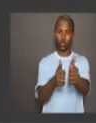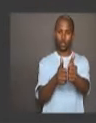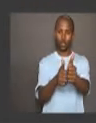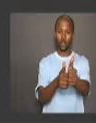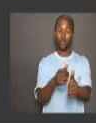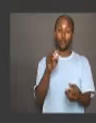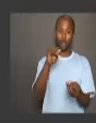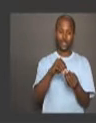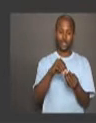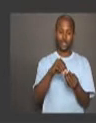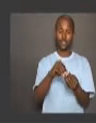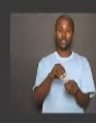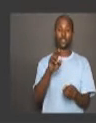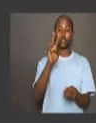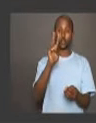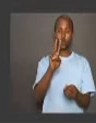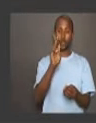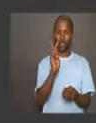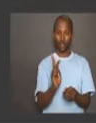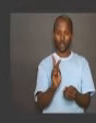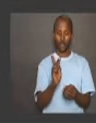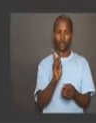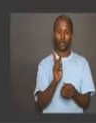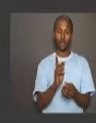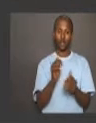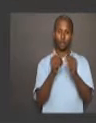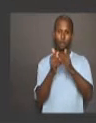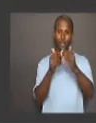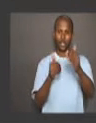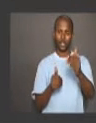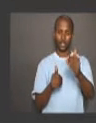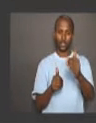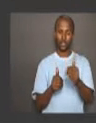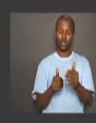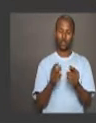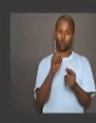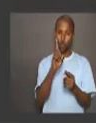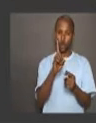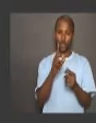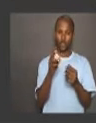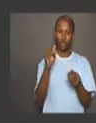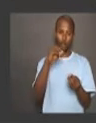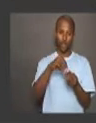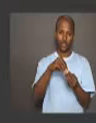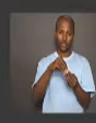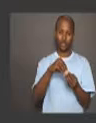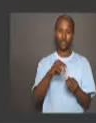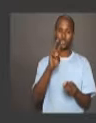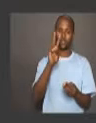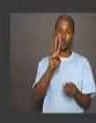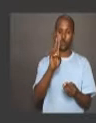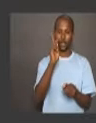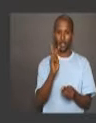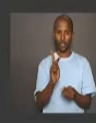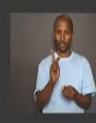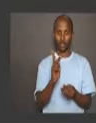on plus 2k minus 1 plus